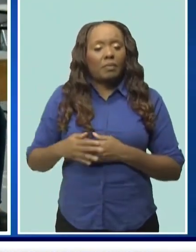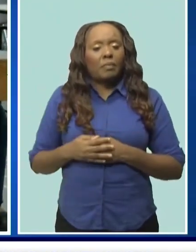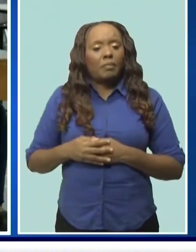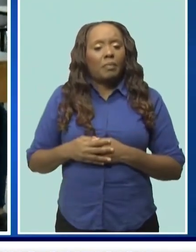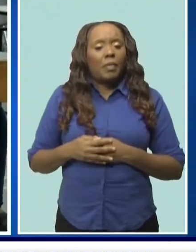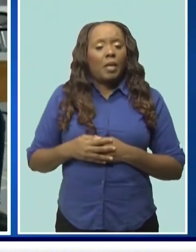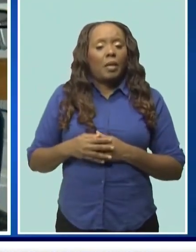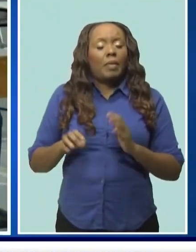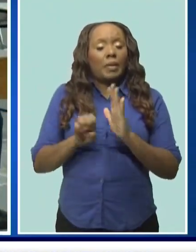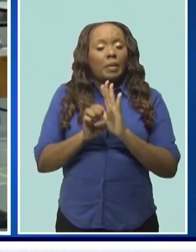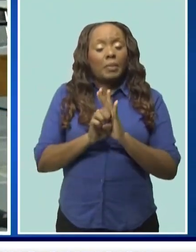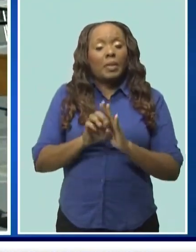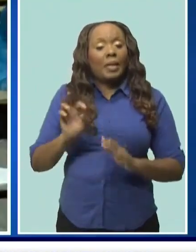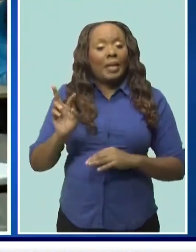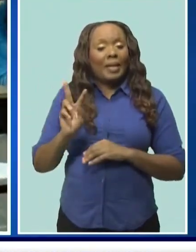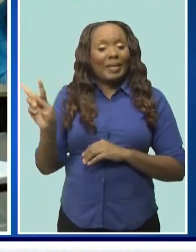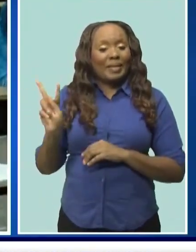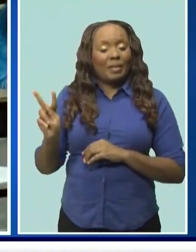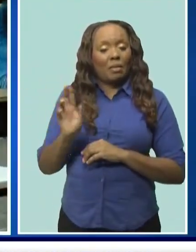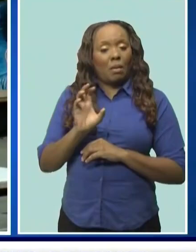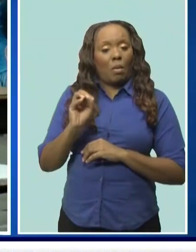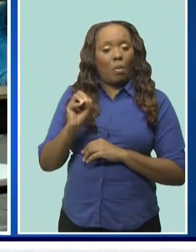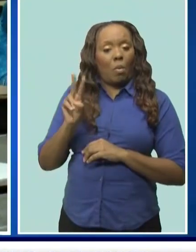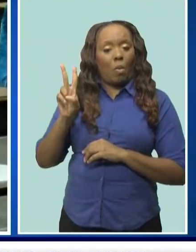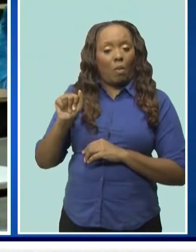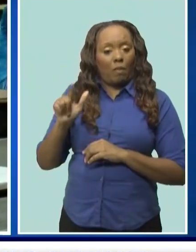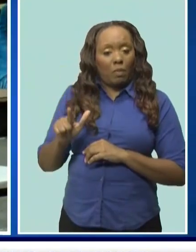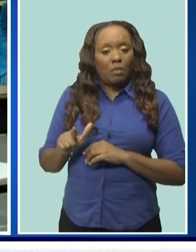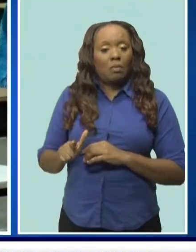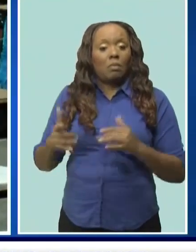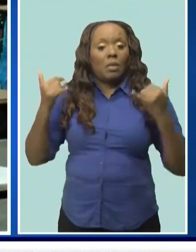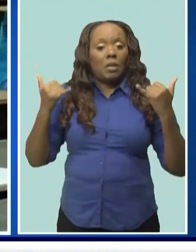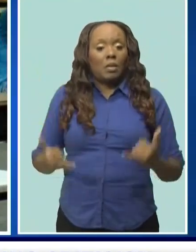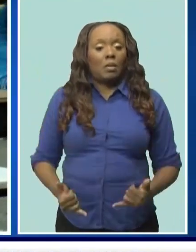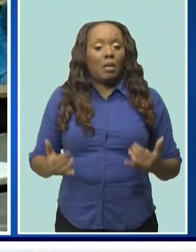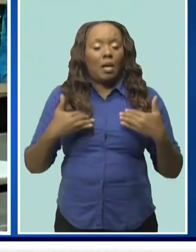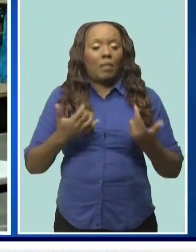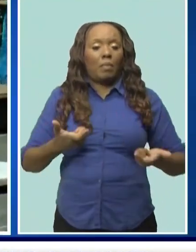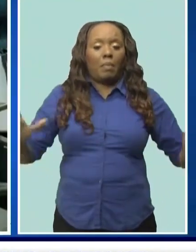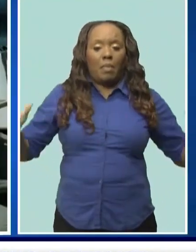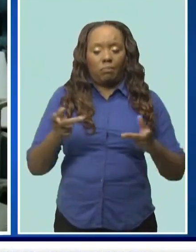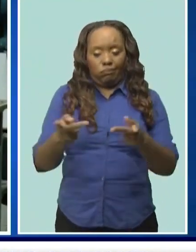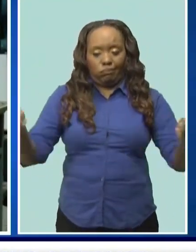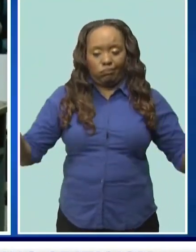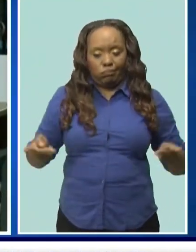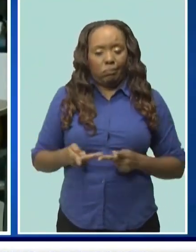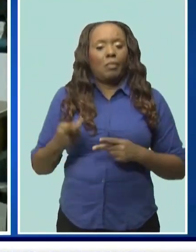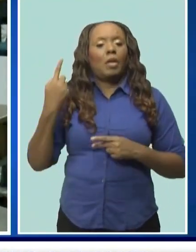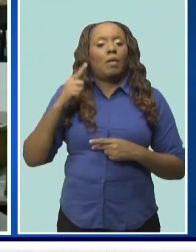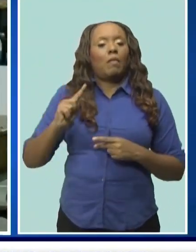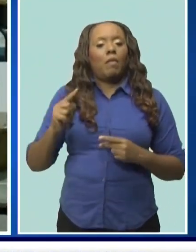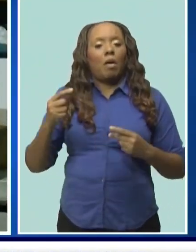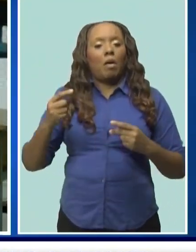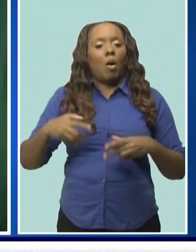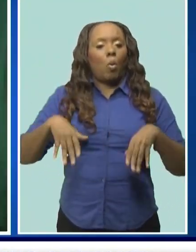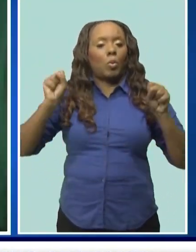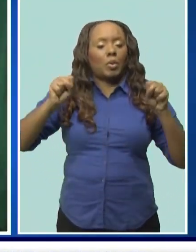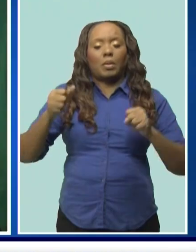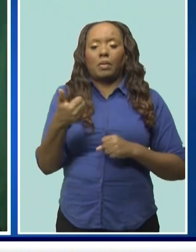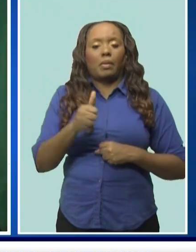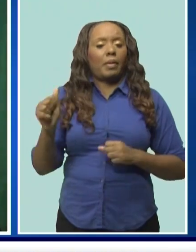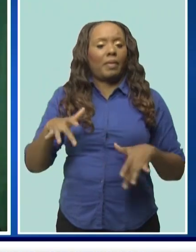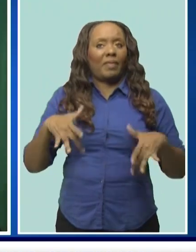Kensington Oval, for example, the country now has a stadium that can host any type of event. We must